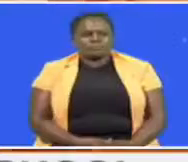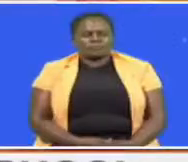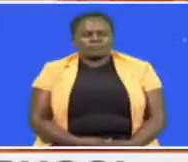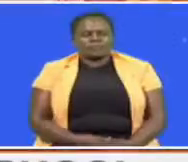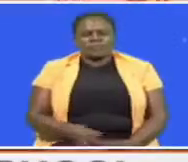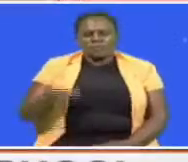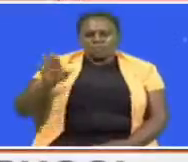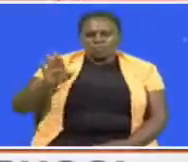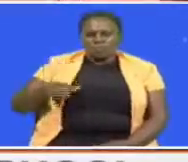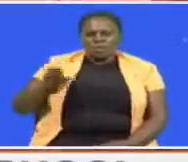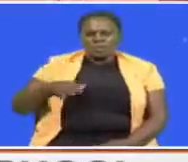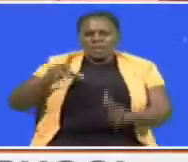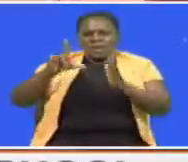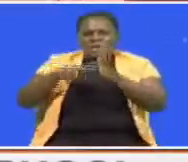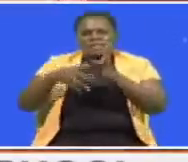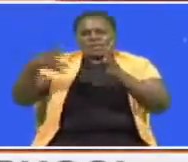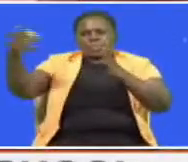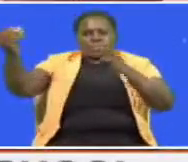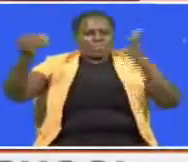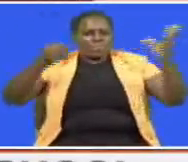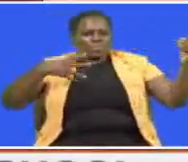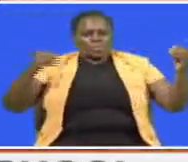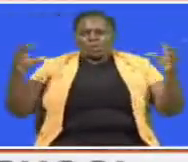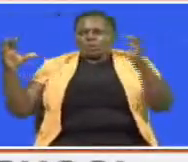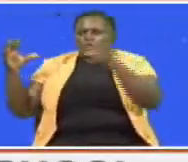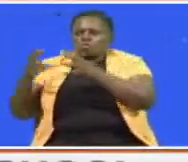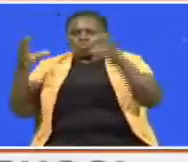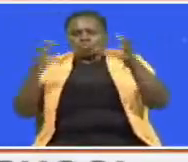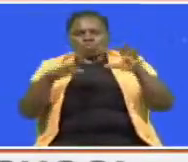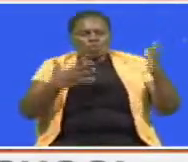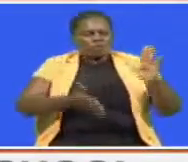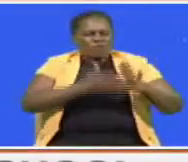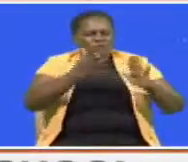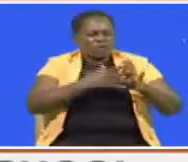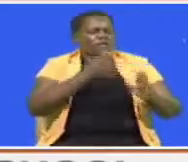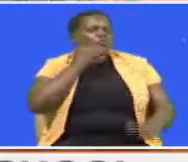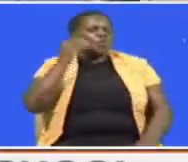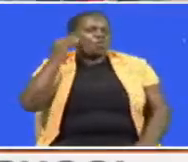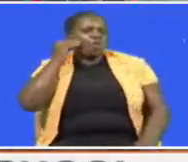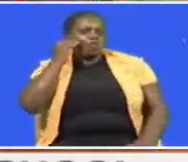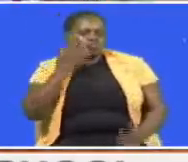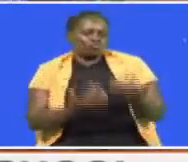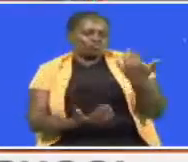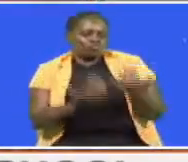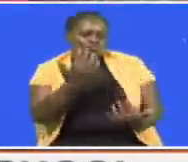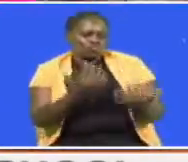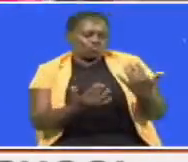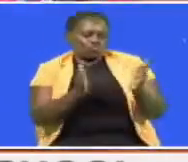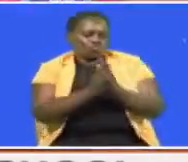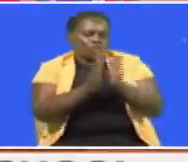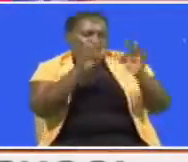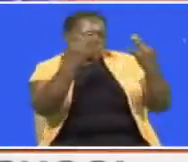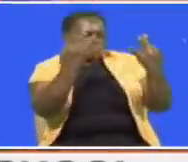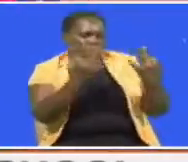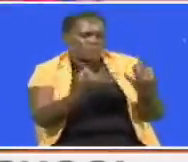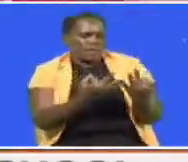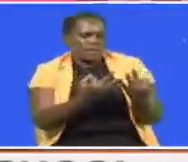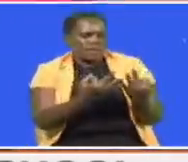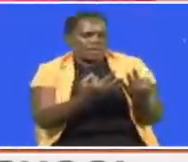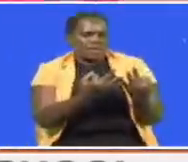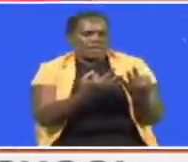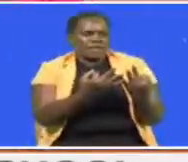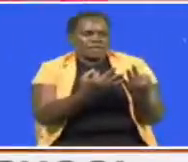The ladies later disperse in groups, all rushing home to prepare dinner for their families and set